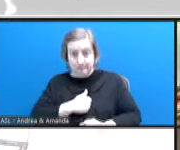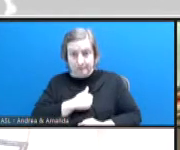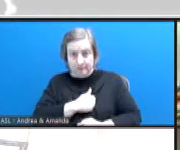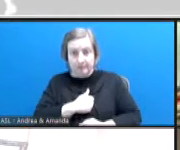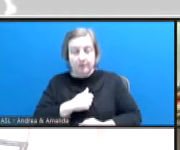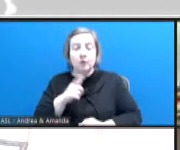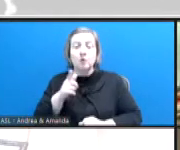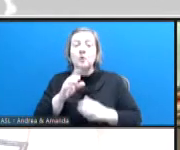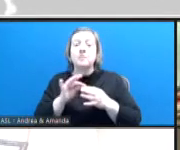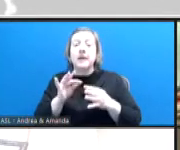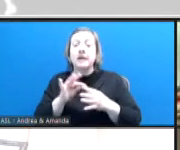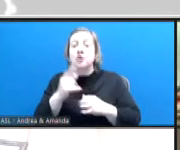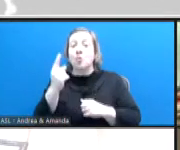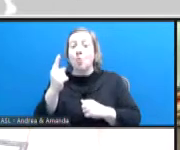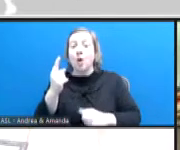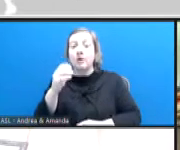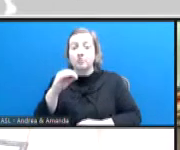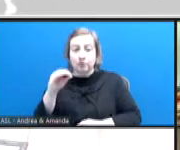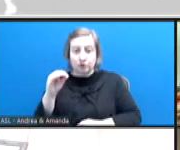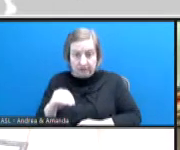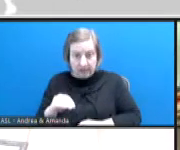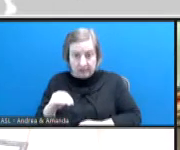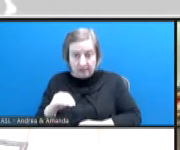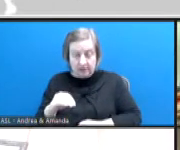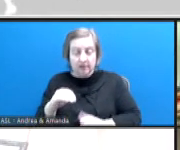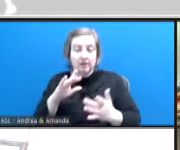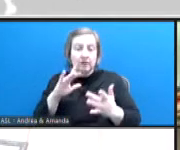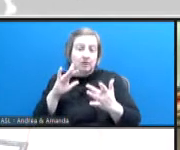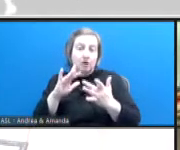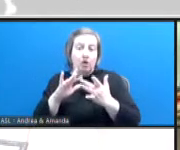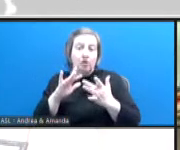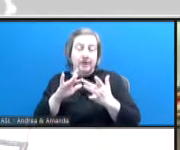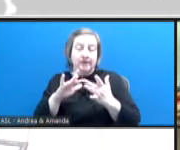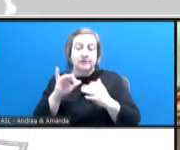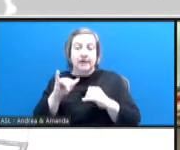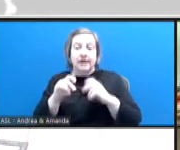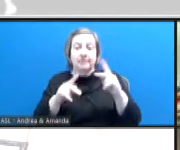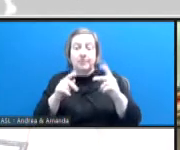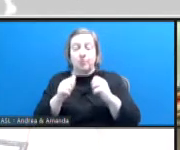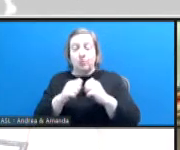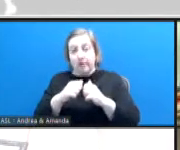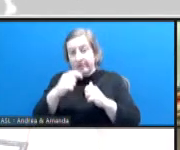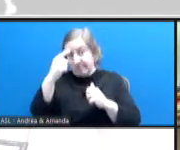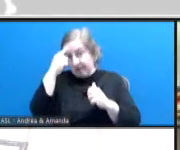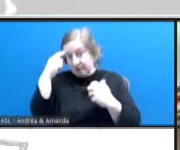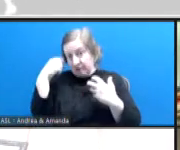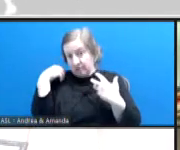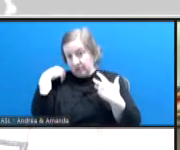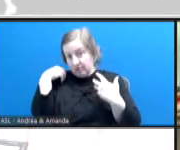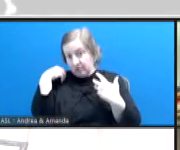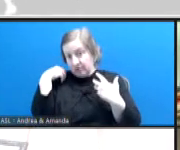you mentioned that 1% of the contacts were people with mental health,